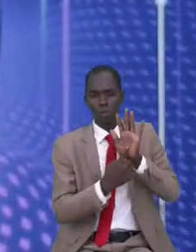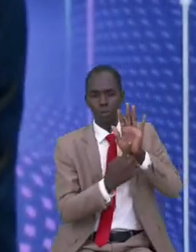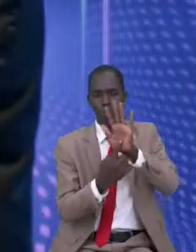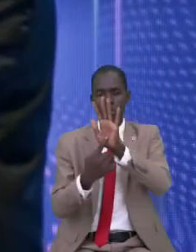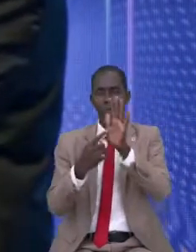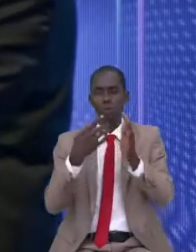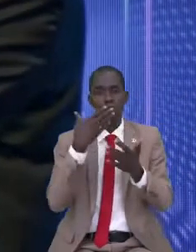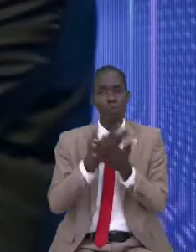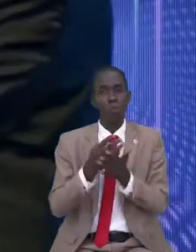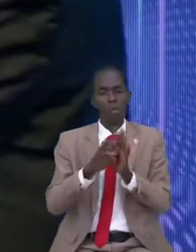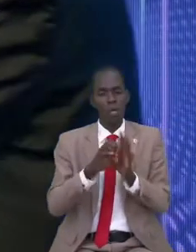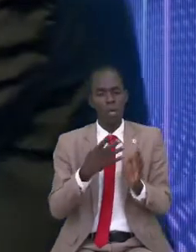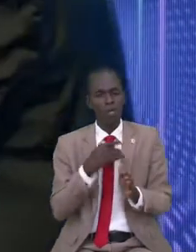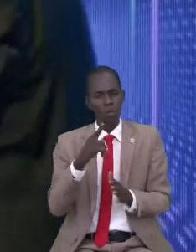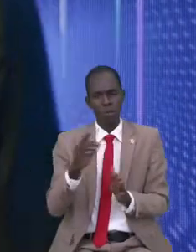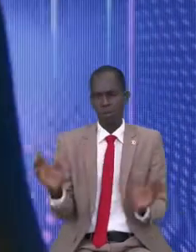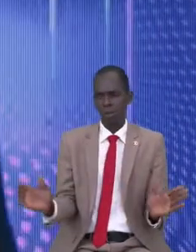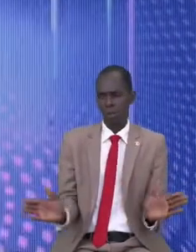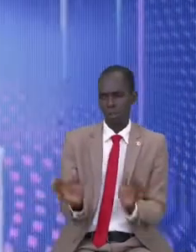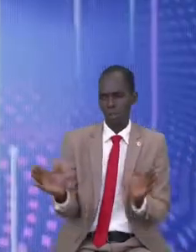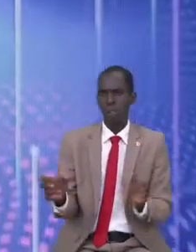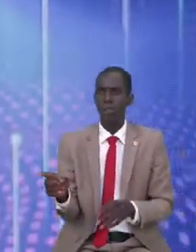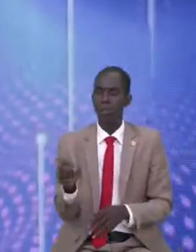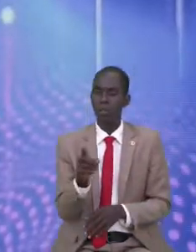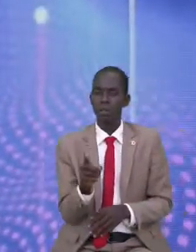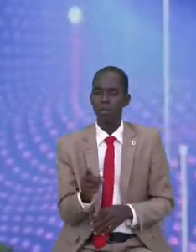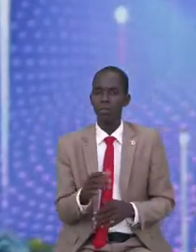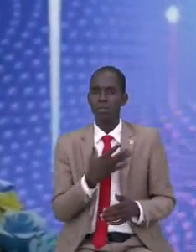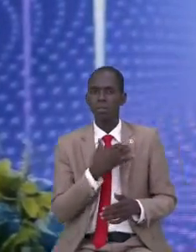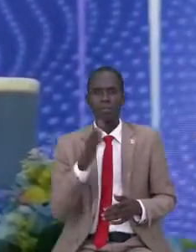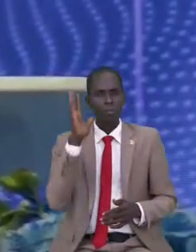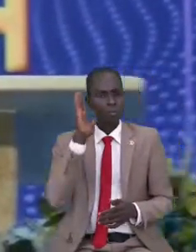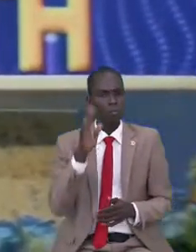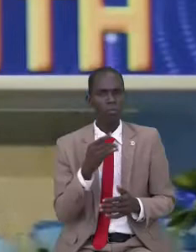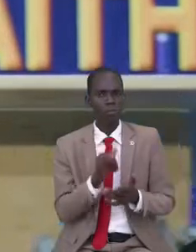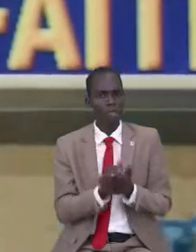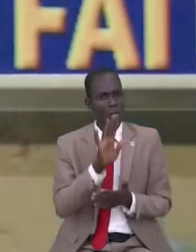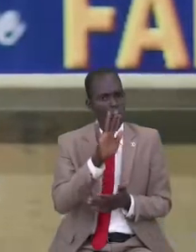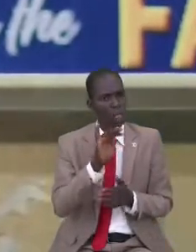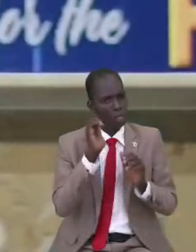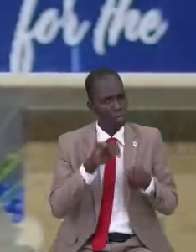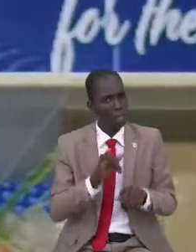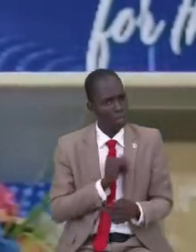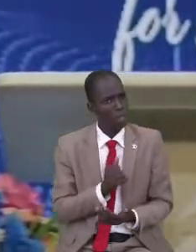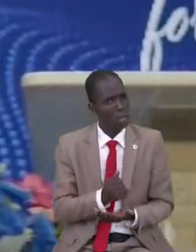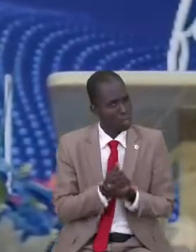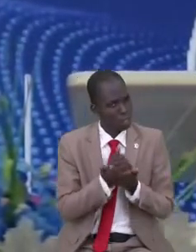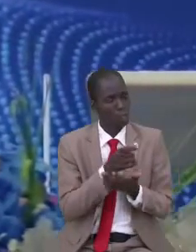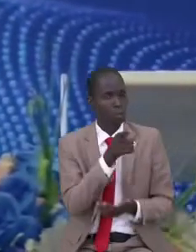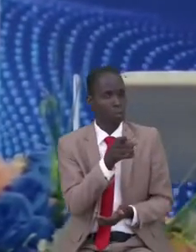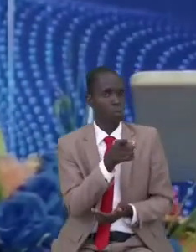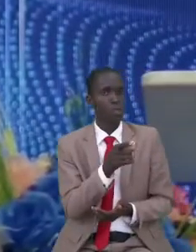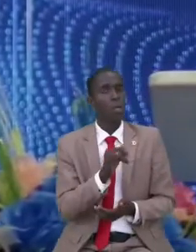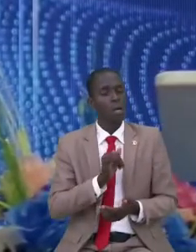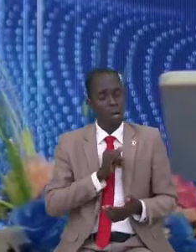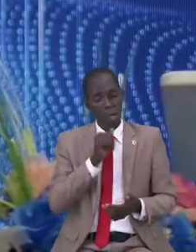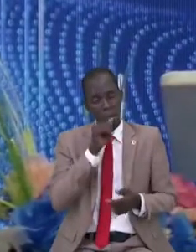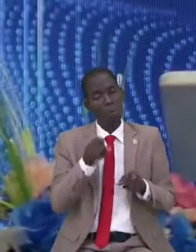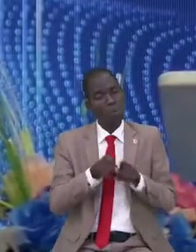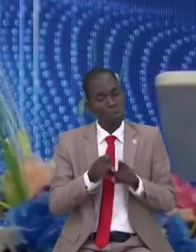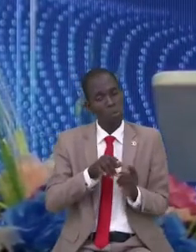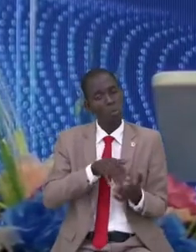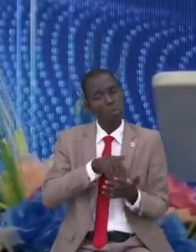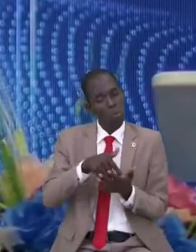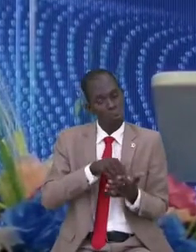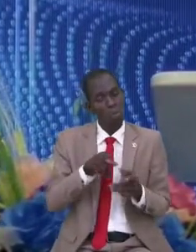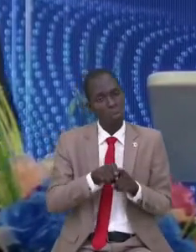then you encourage them. You say, can I help you? I'm also, as weak as this, but